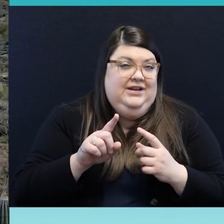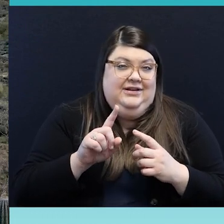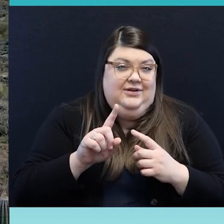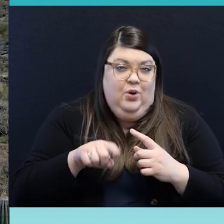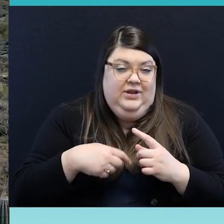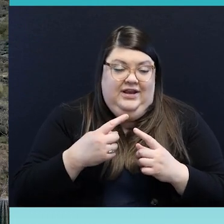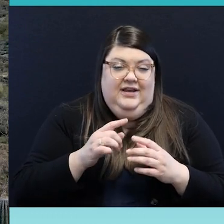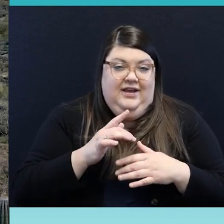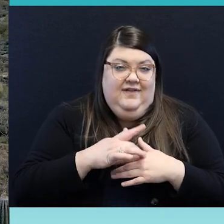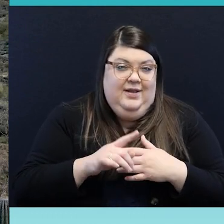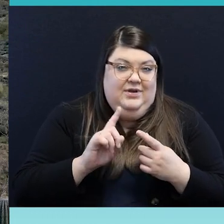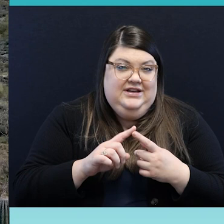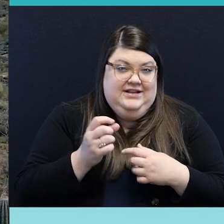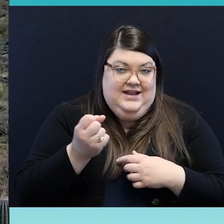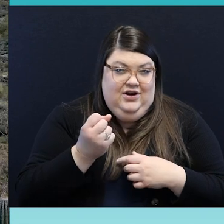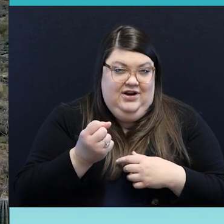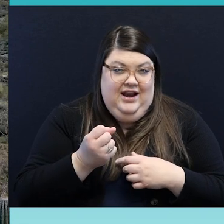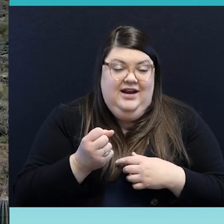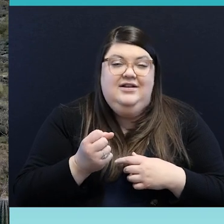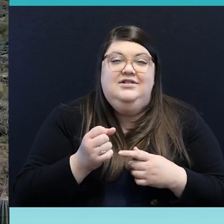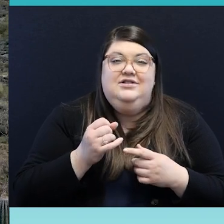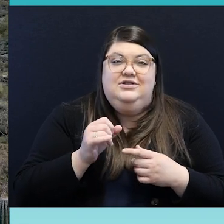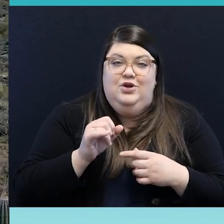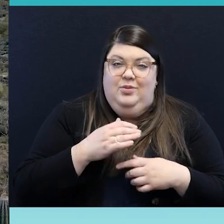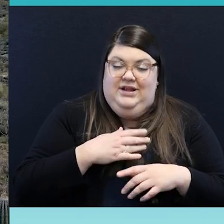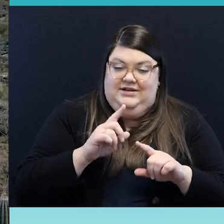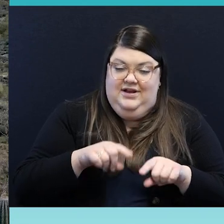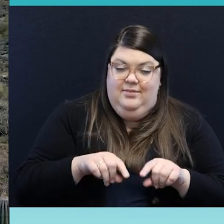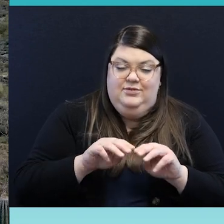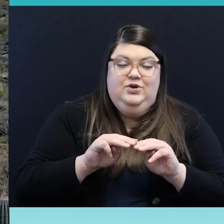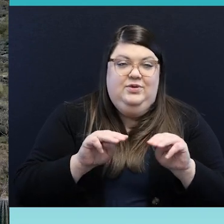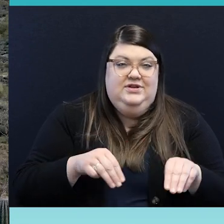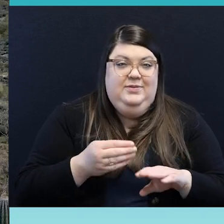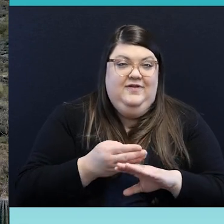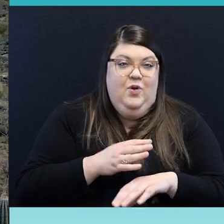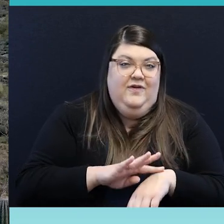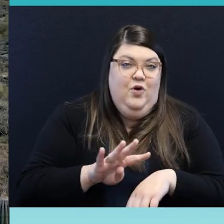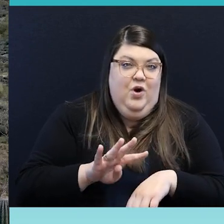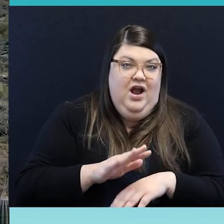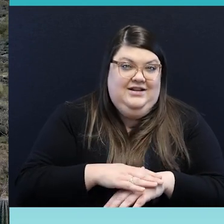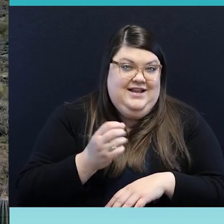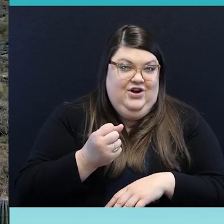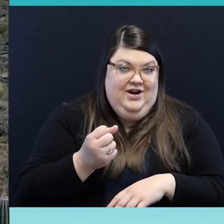it or would like to see it again, please do come by the museum before 4 o'clock Saturday.